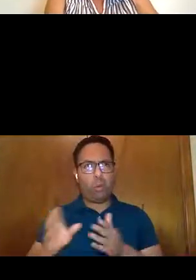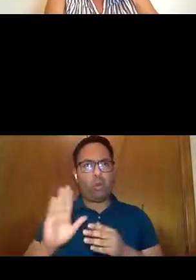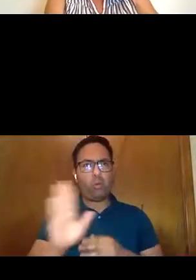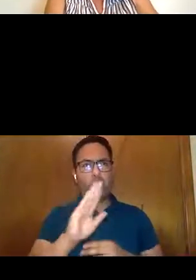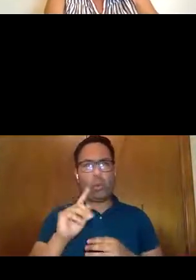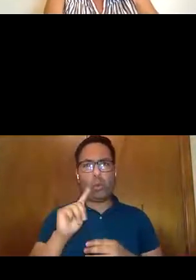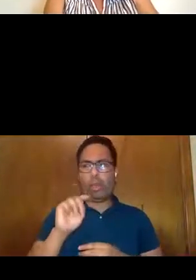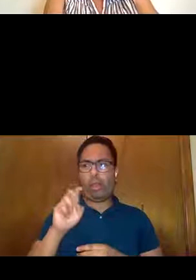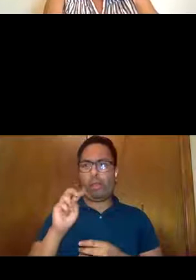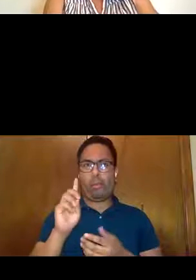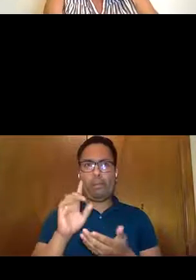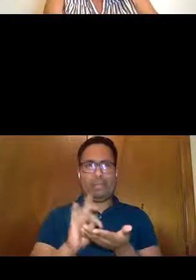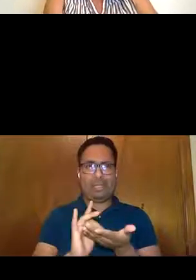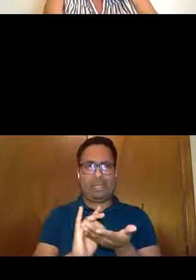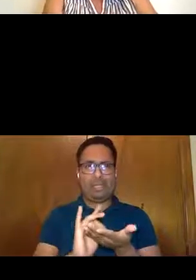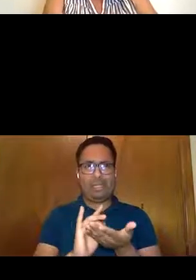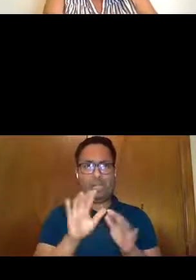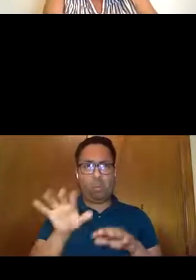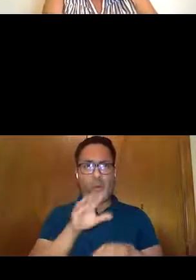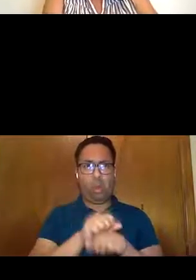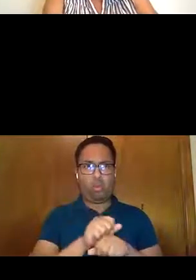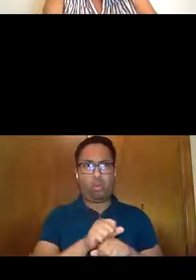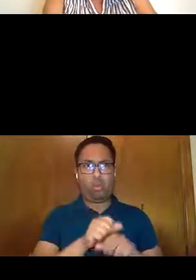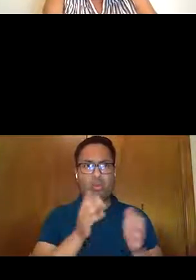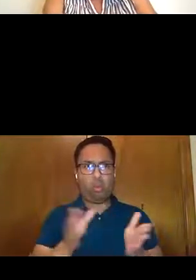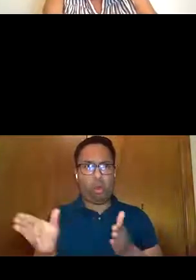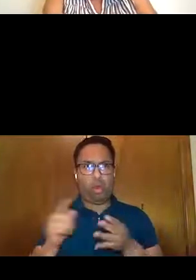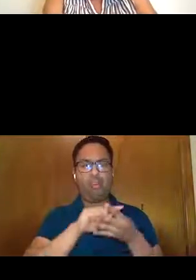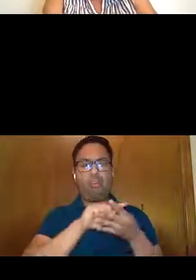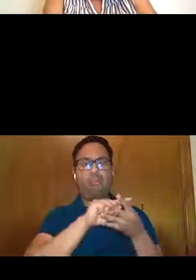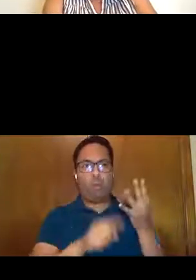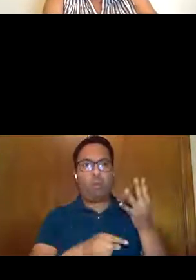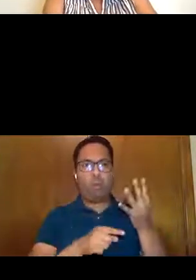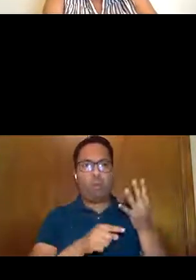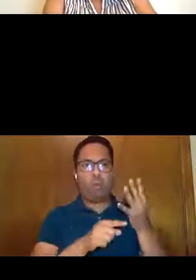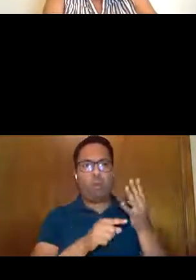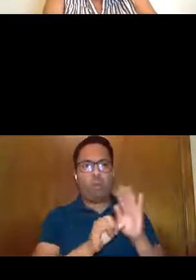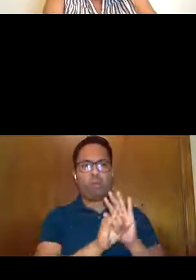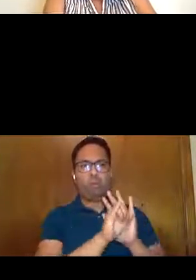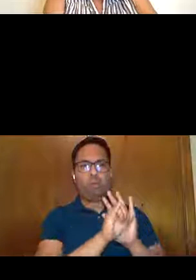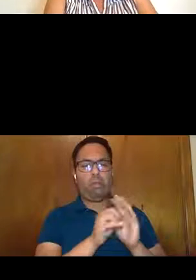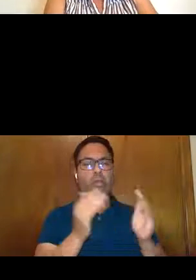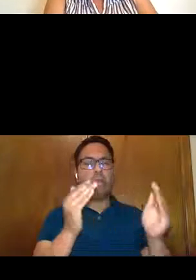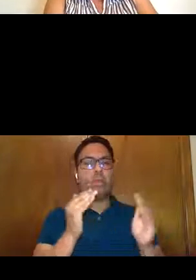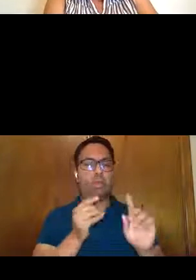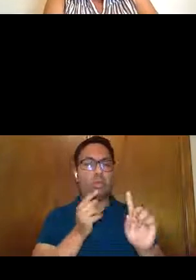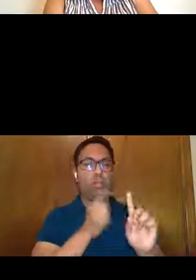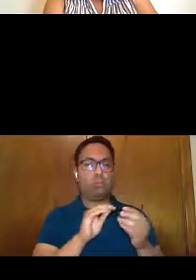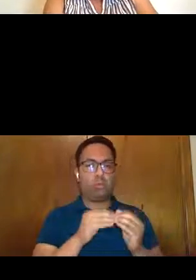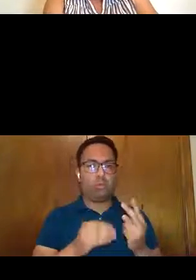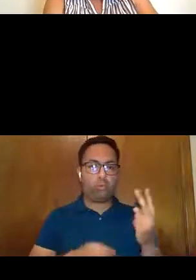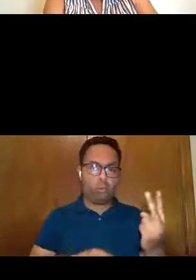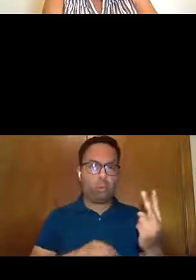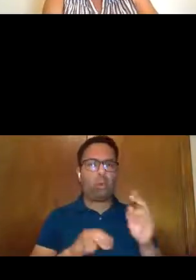appointment. Number 2, identify accommodations that your family may need for a